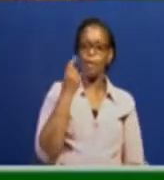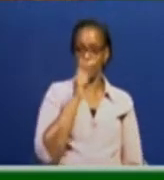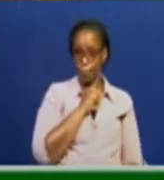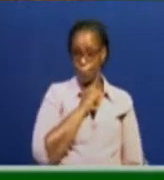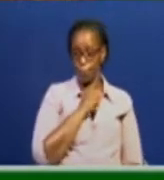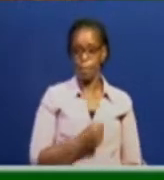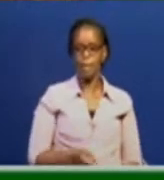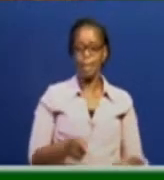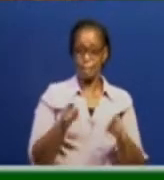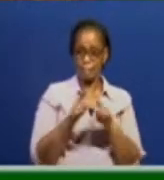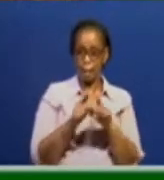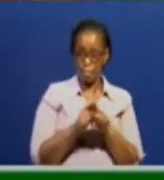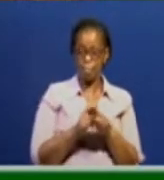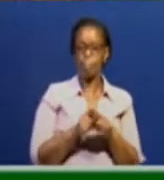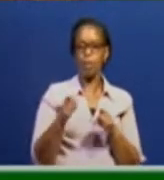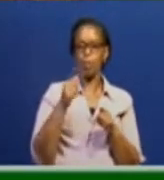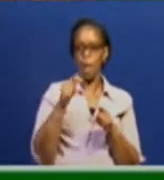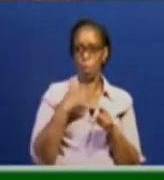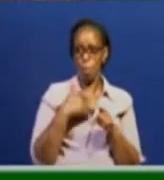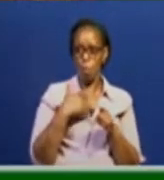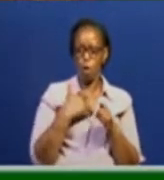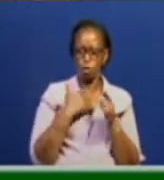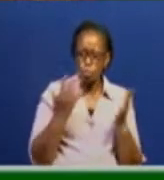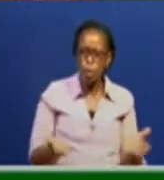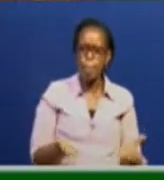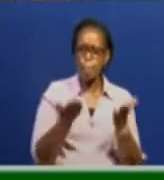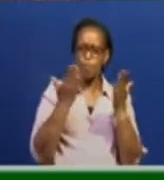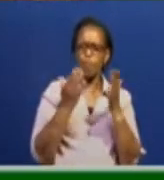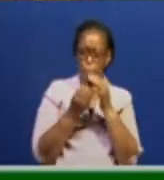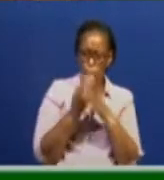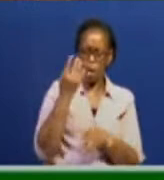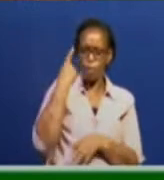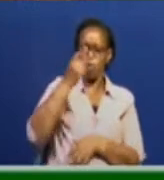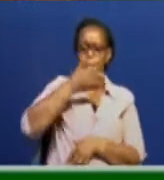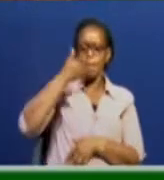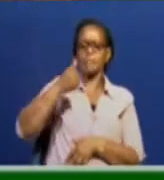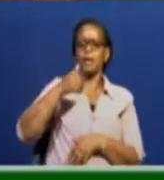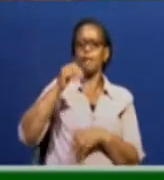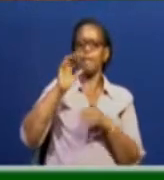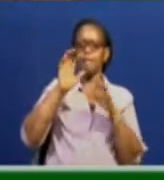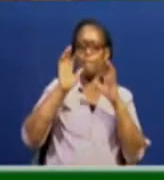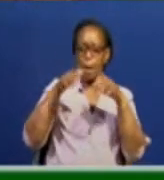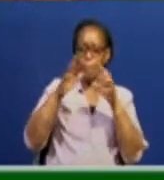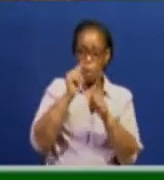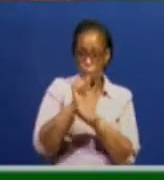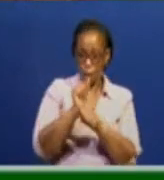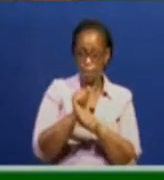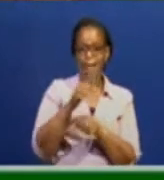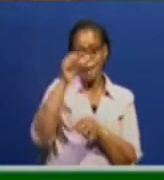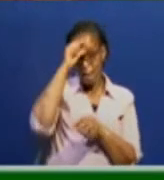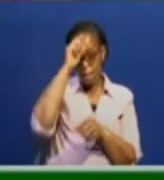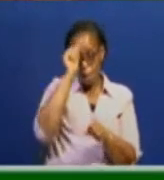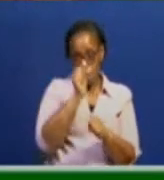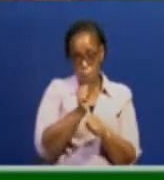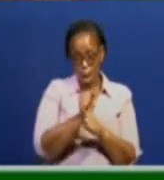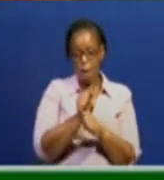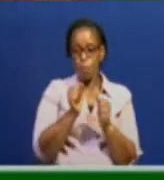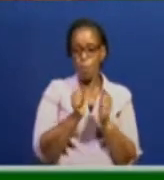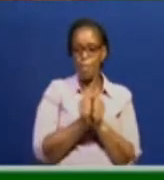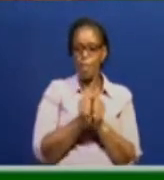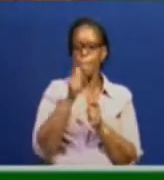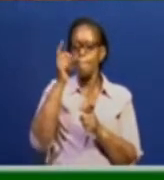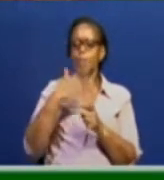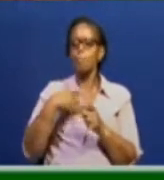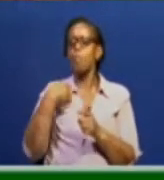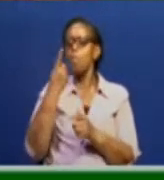Additionally, we are enhancing dairy productivity for better farmer returns. The government working with milk processors, and